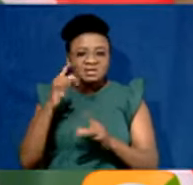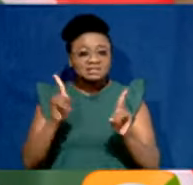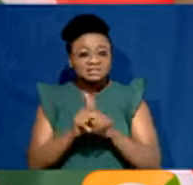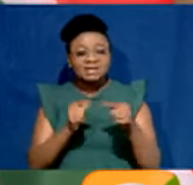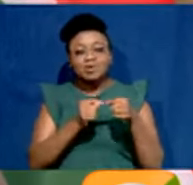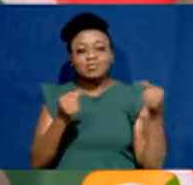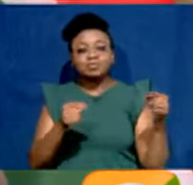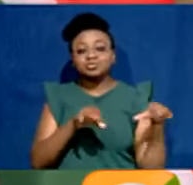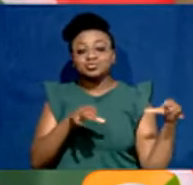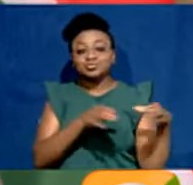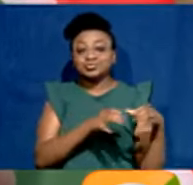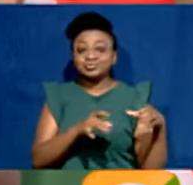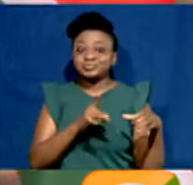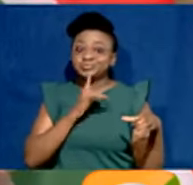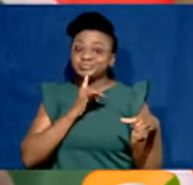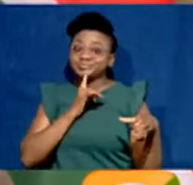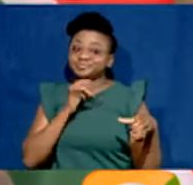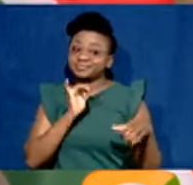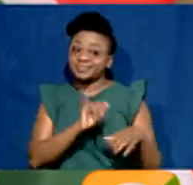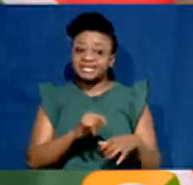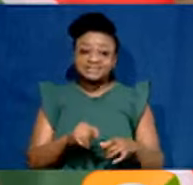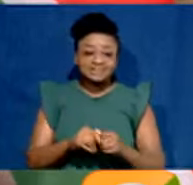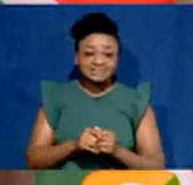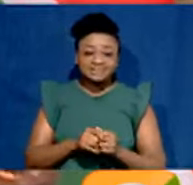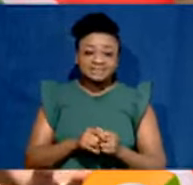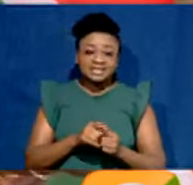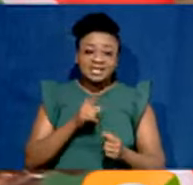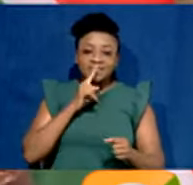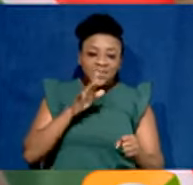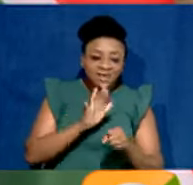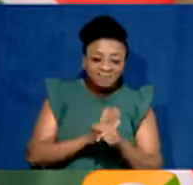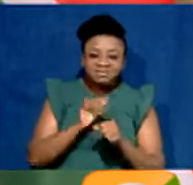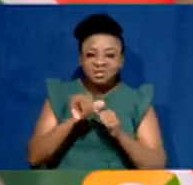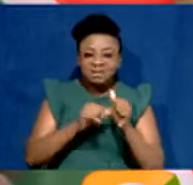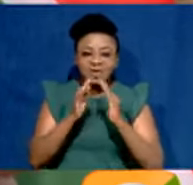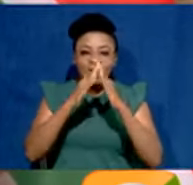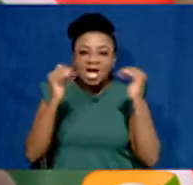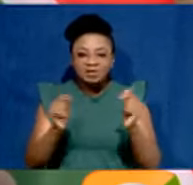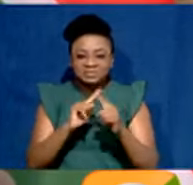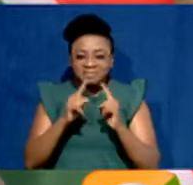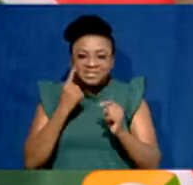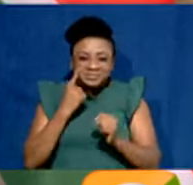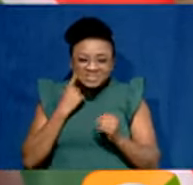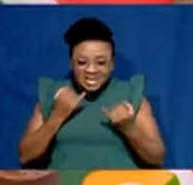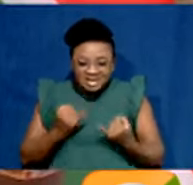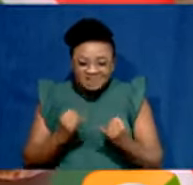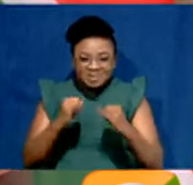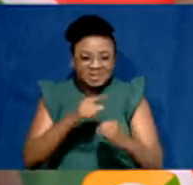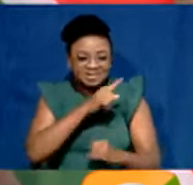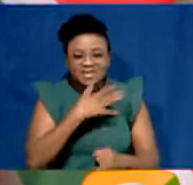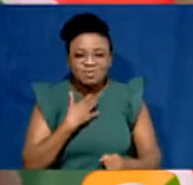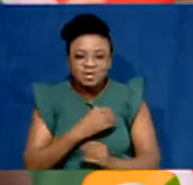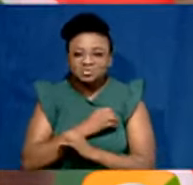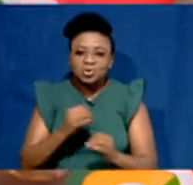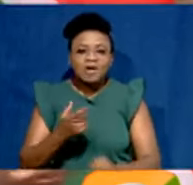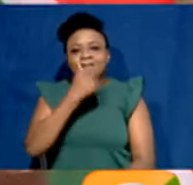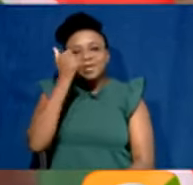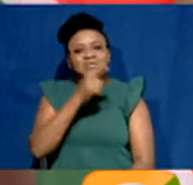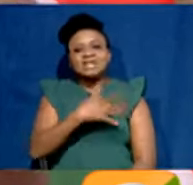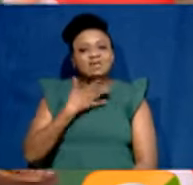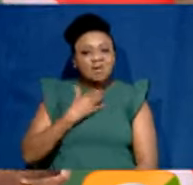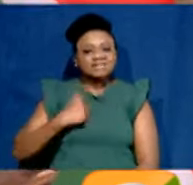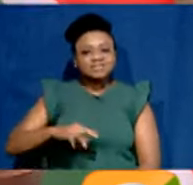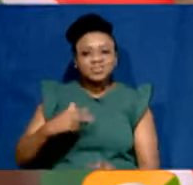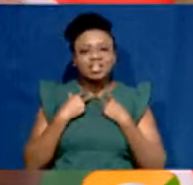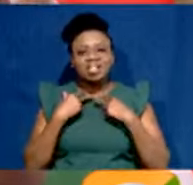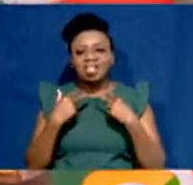is, they wrote in their manifesto, the housing, but now when it comes to implement it, they don't want to do it because they want us to continue